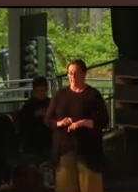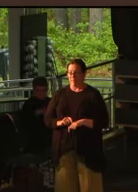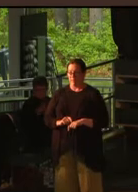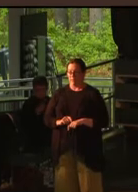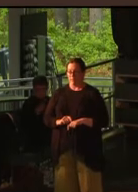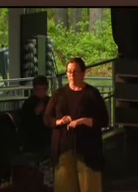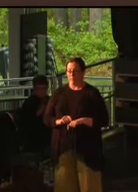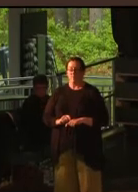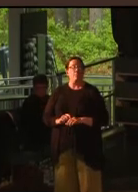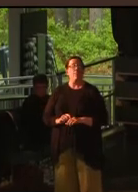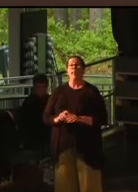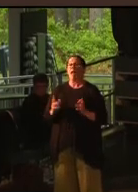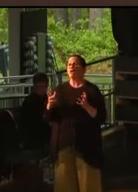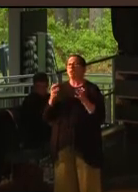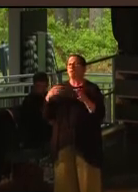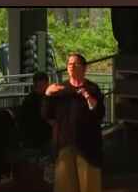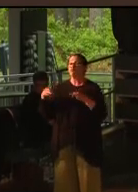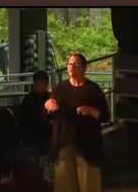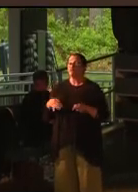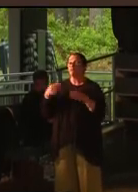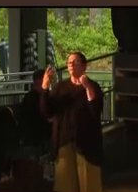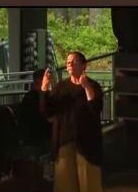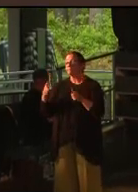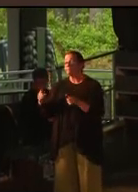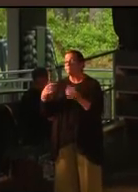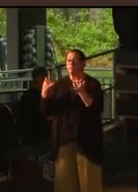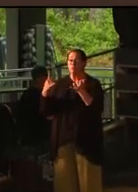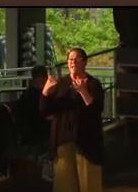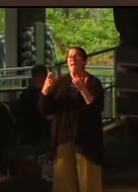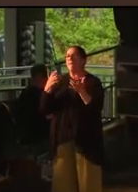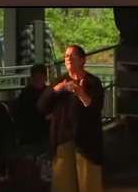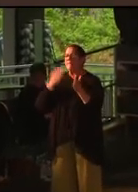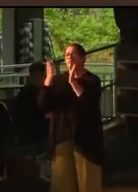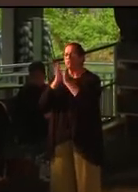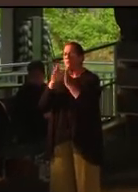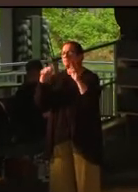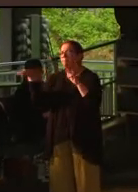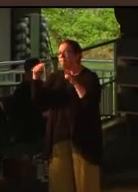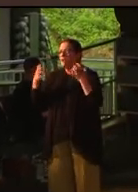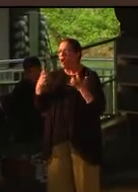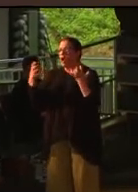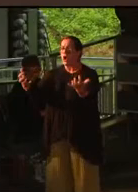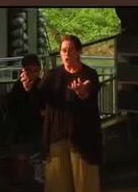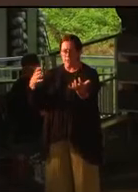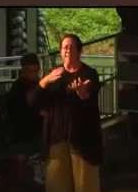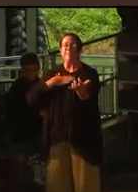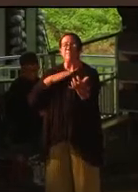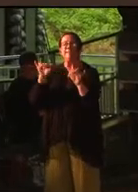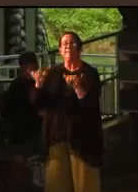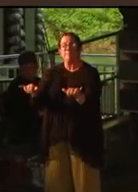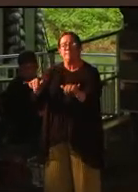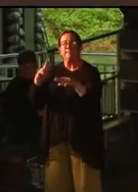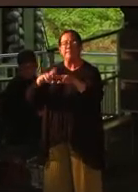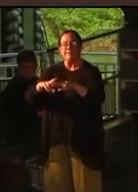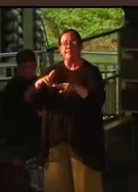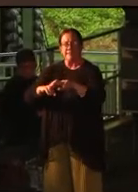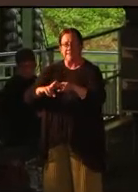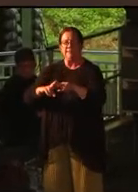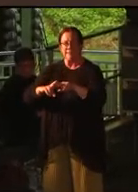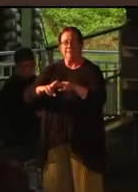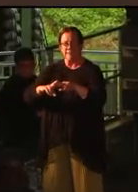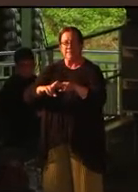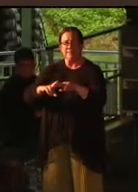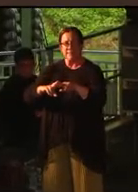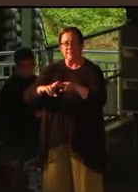today. I would like to request that the audience remain in your seats and keep